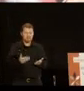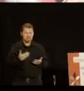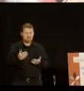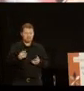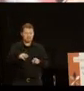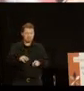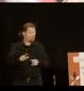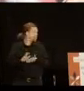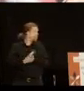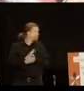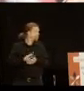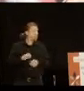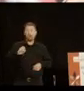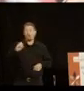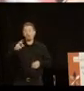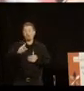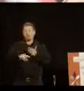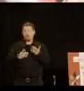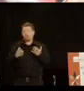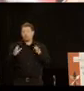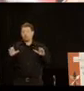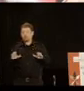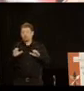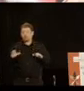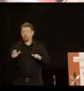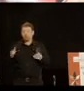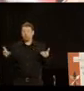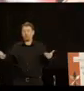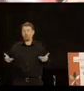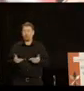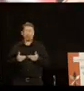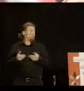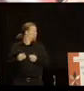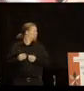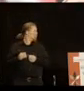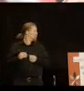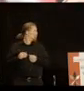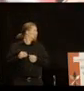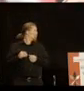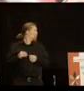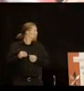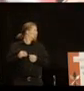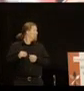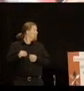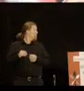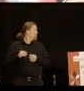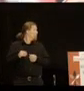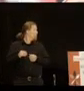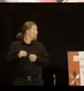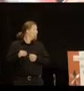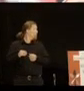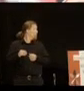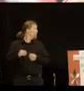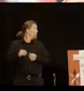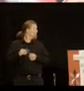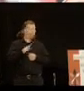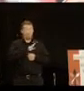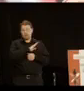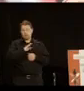So what I'd like to do right now is we wanted to introduce the board. The board, we're an